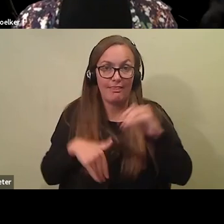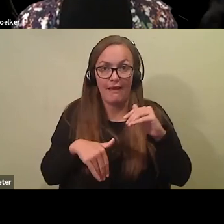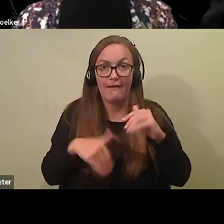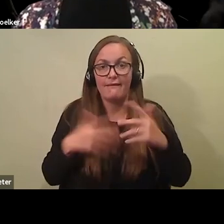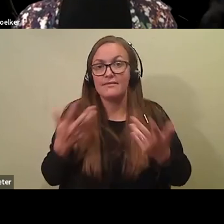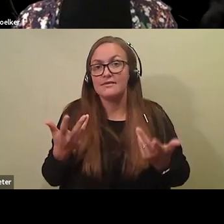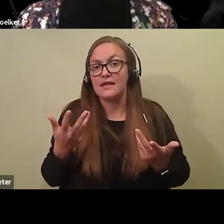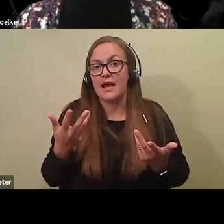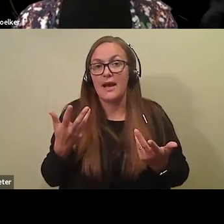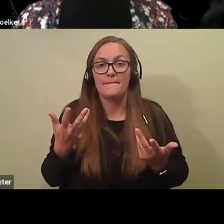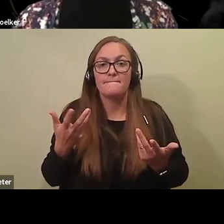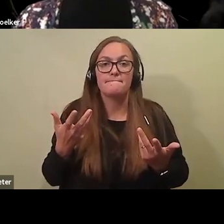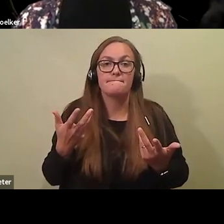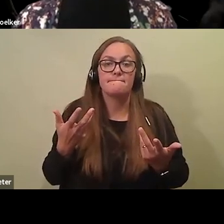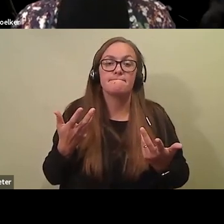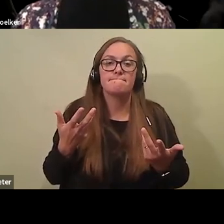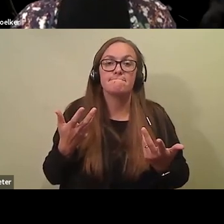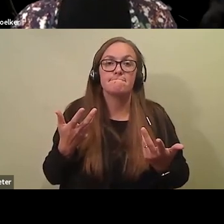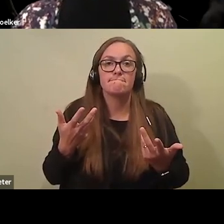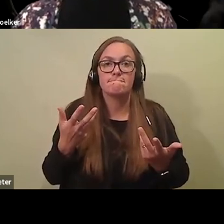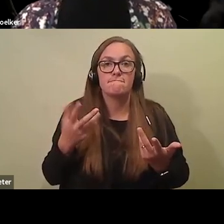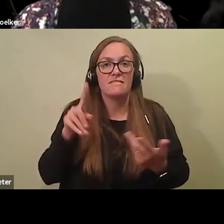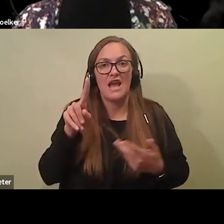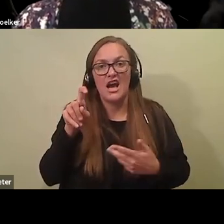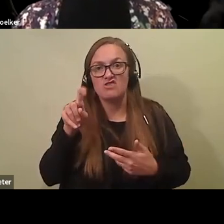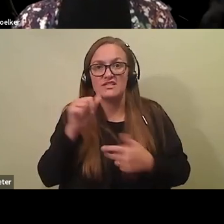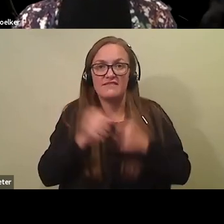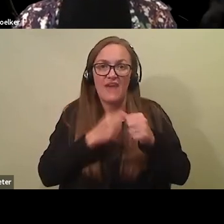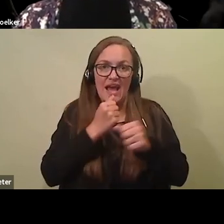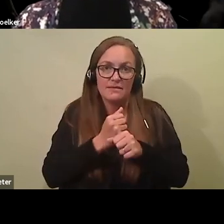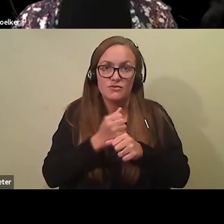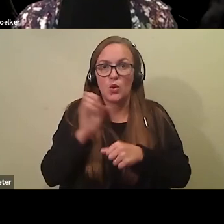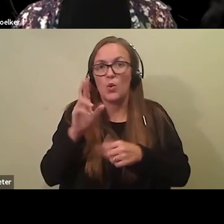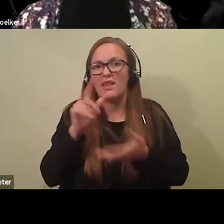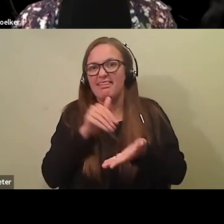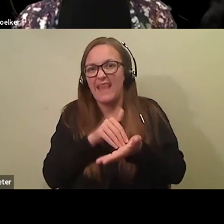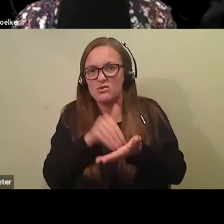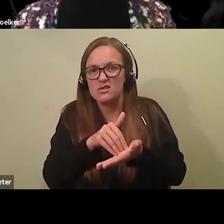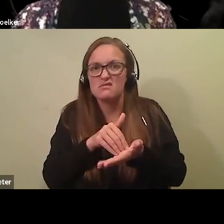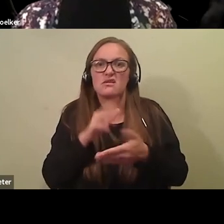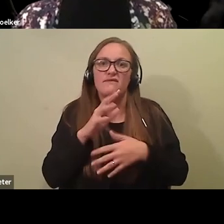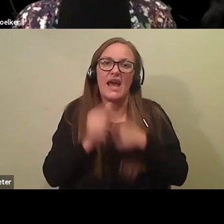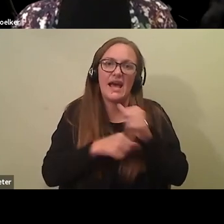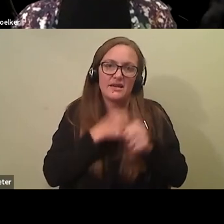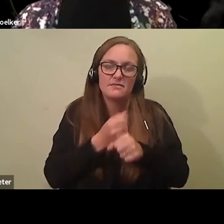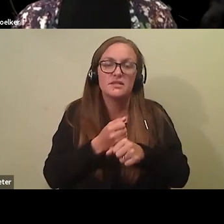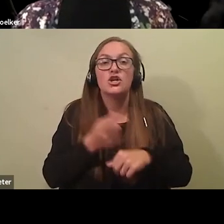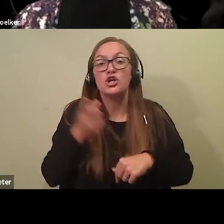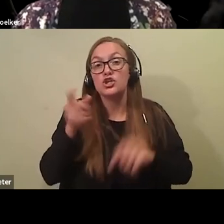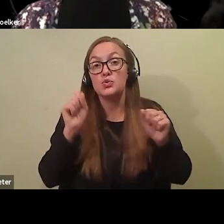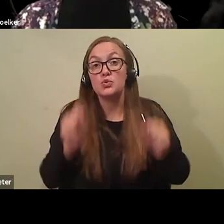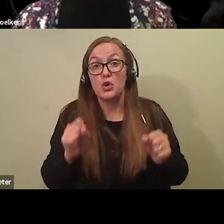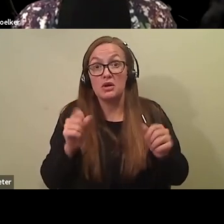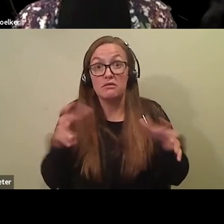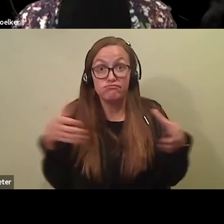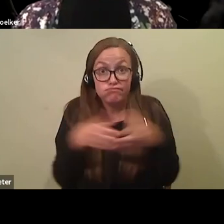on the order of hundreds of atoms or thousands of atoms. But I'm saying like you can trap a lot of atoms,